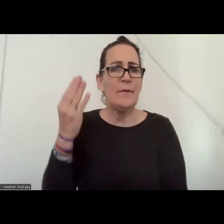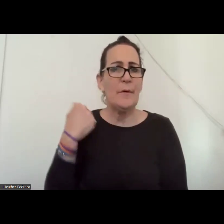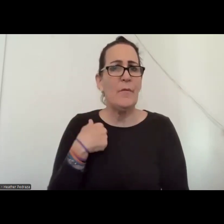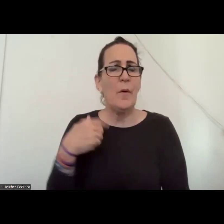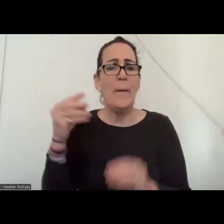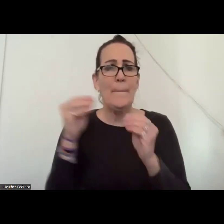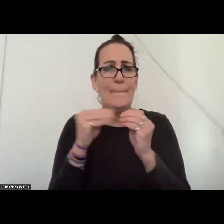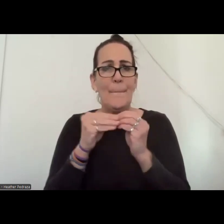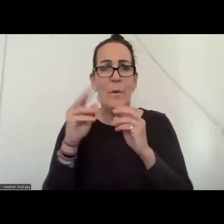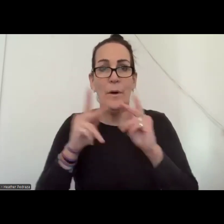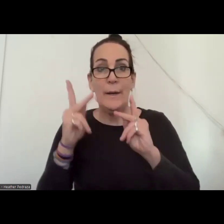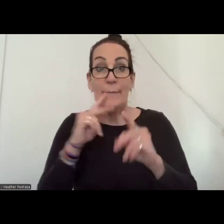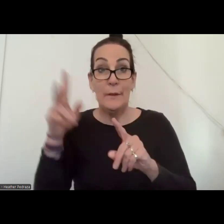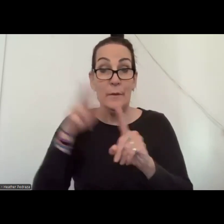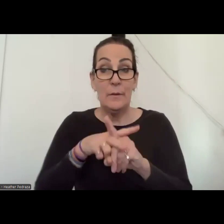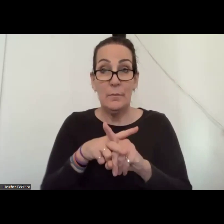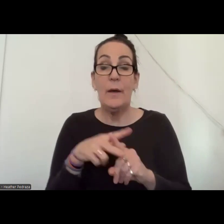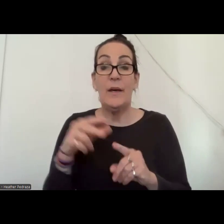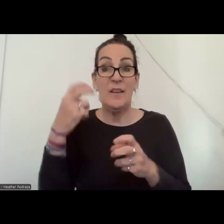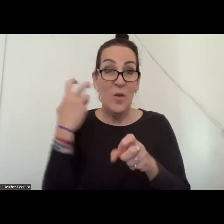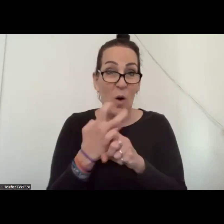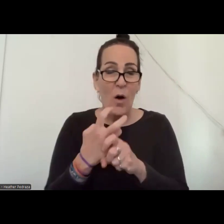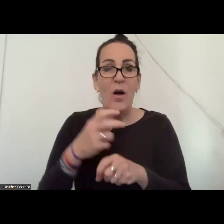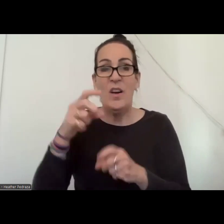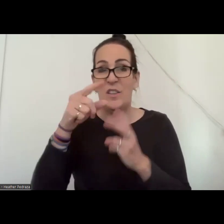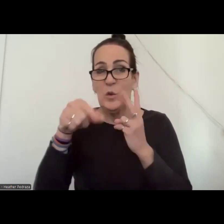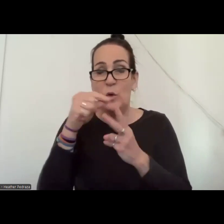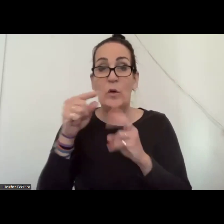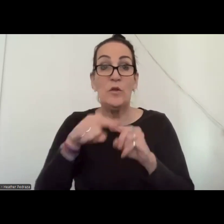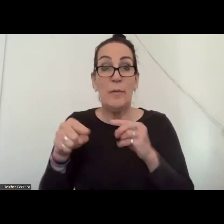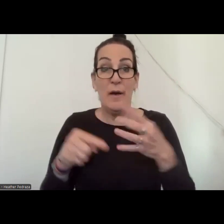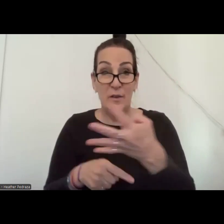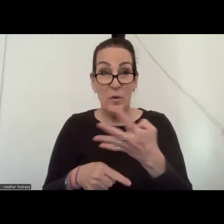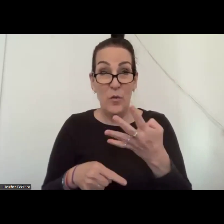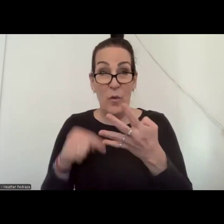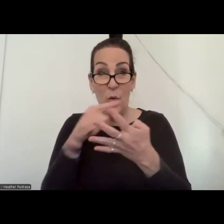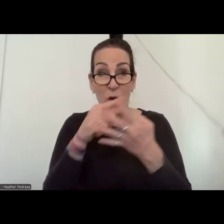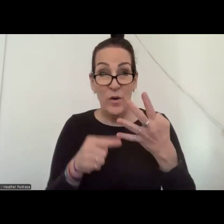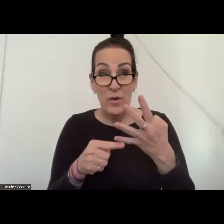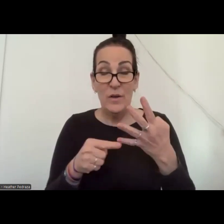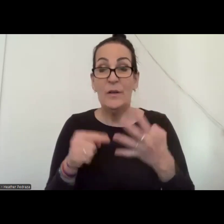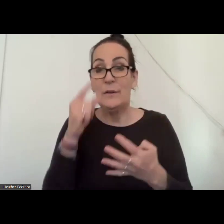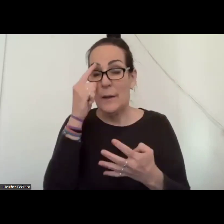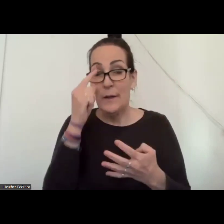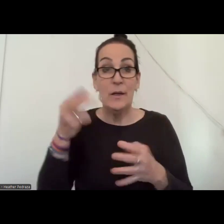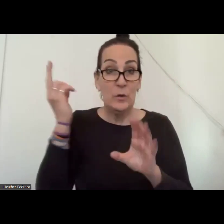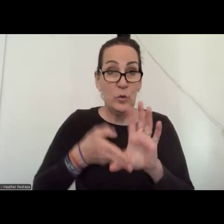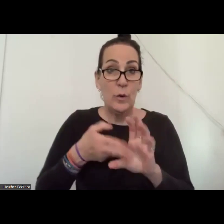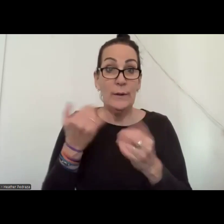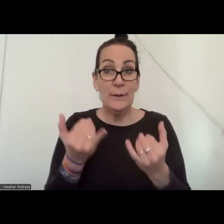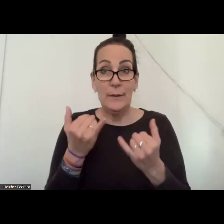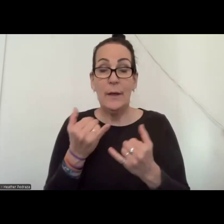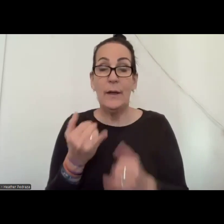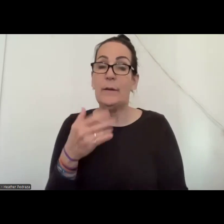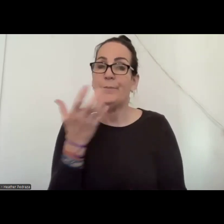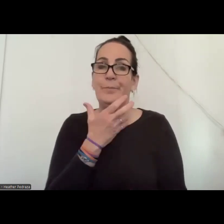was very difficult to choose, but you, the four of you that are joining today really stood